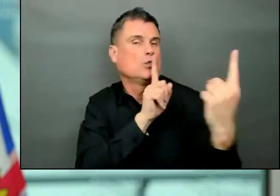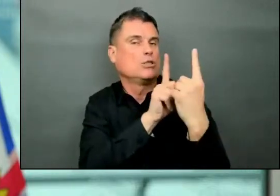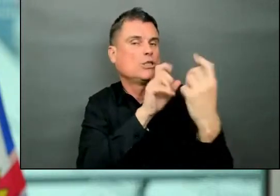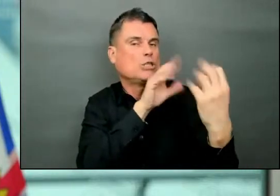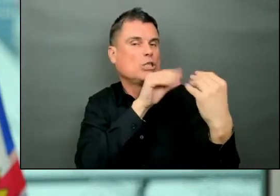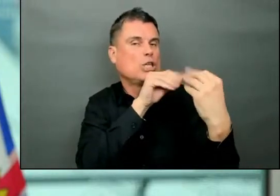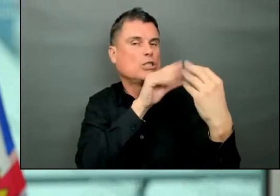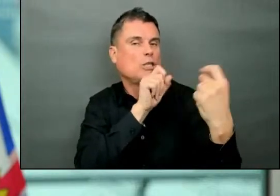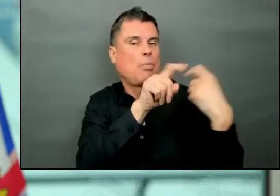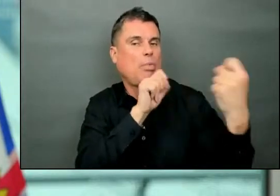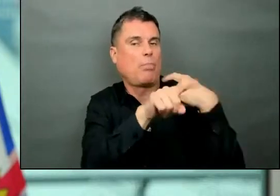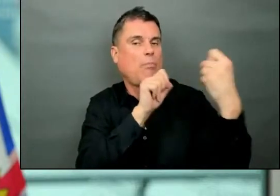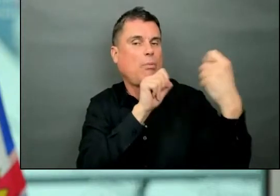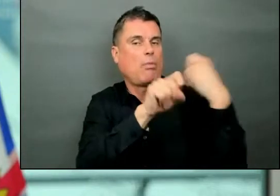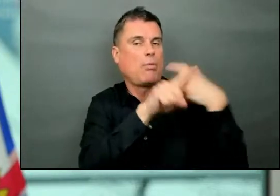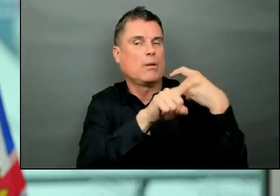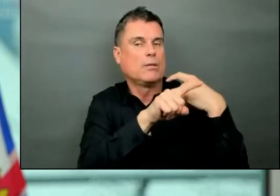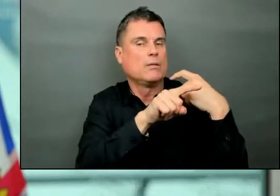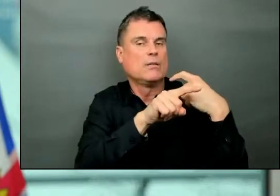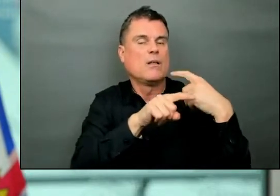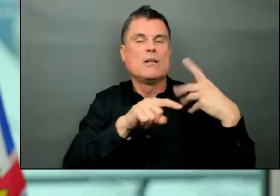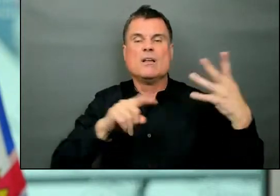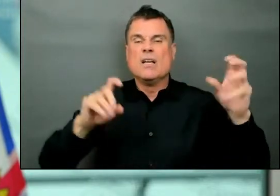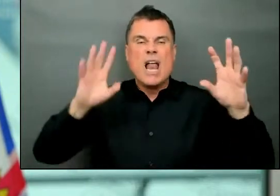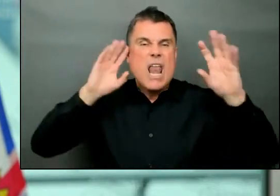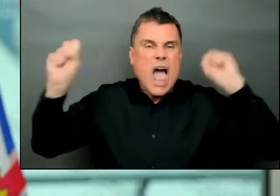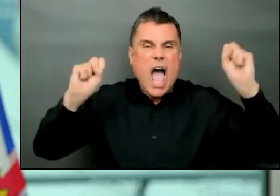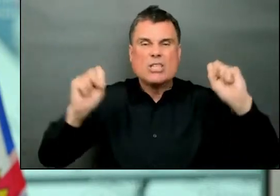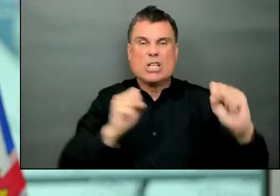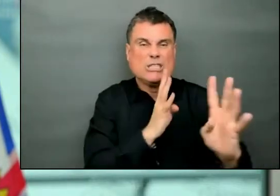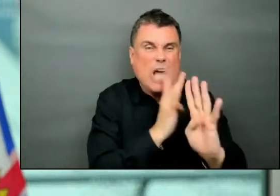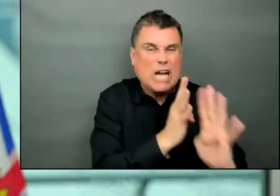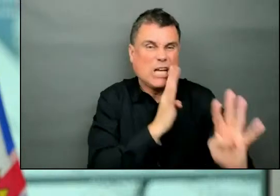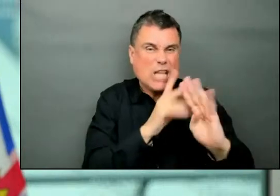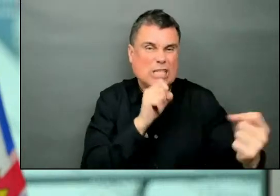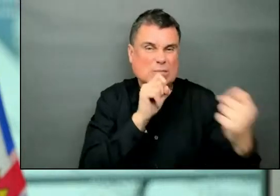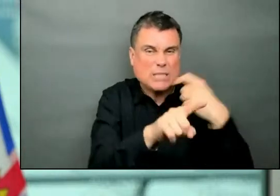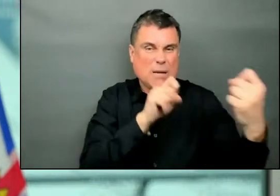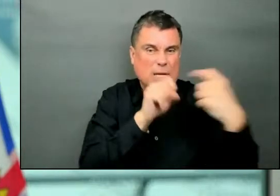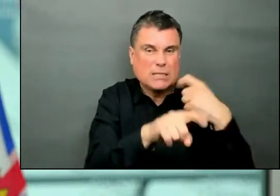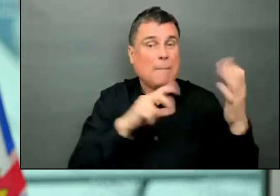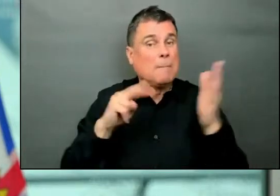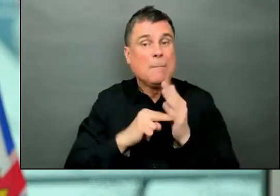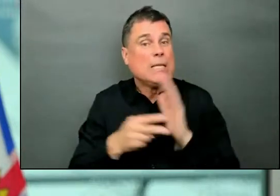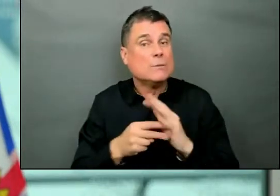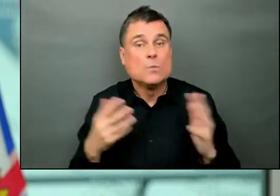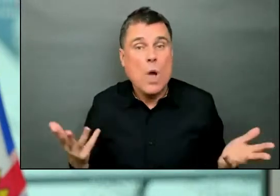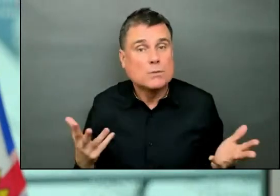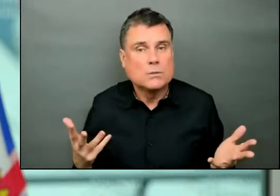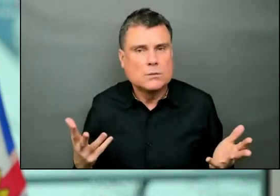or working out heavily, those types of environments where the risk of spread is much greater.